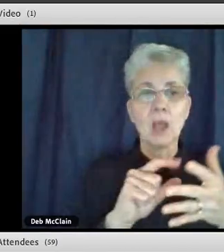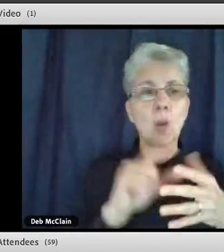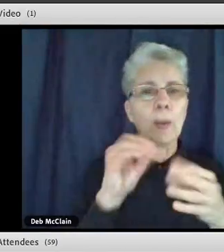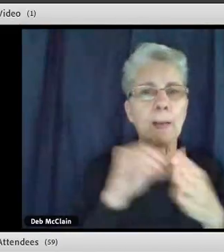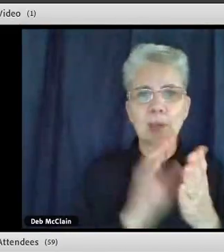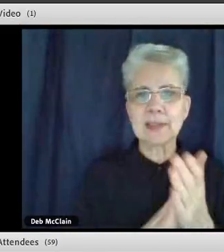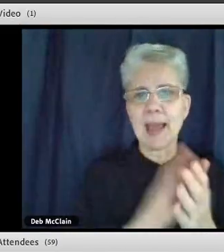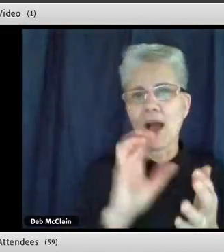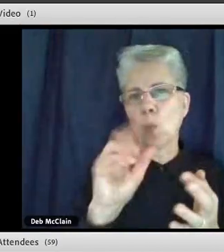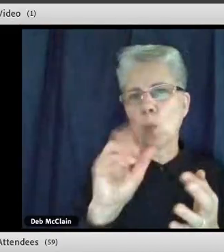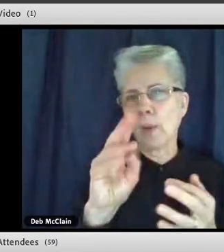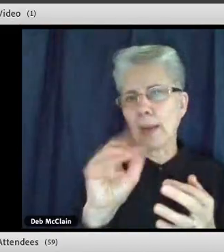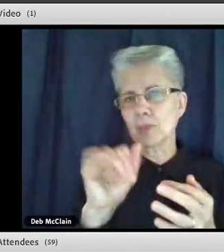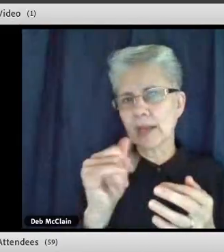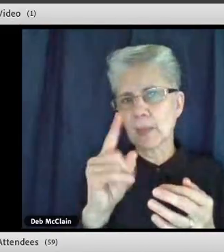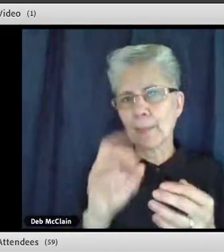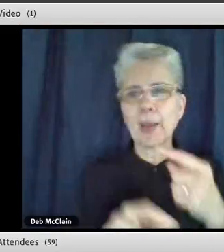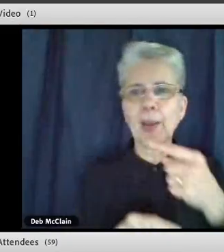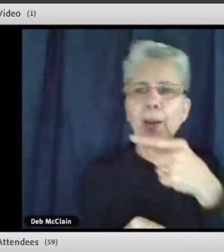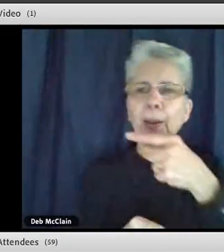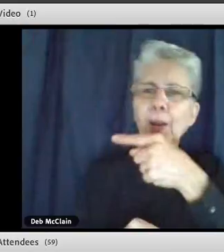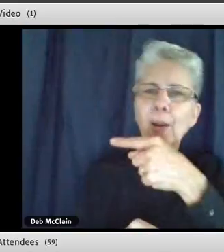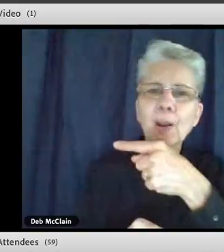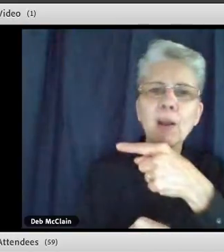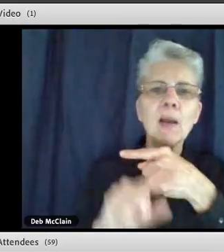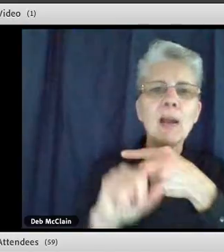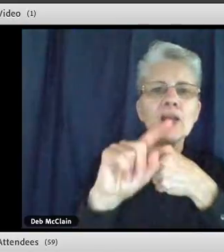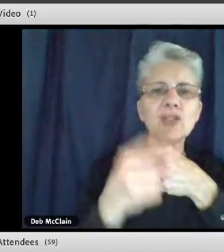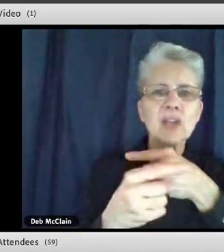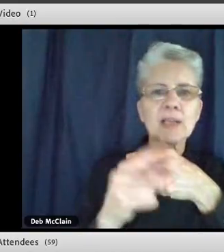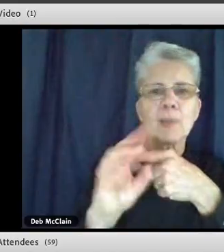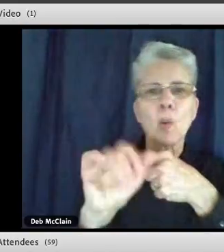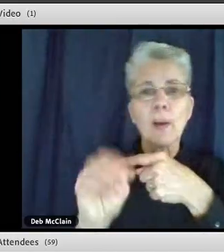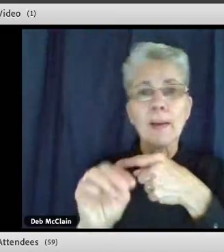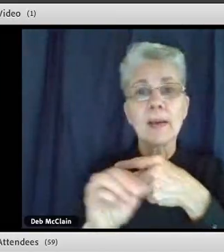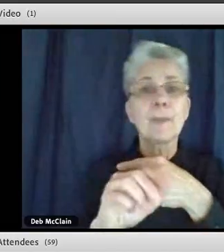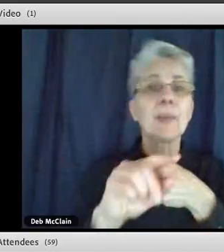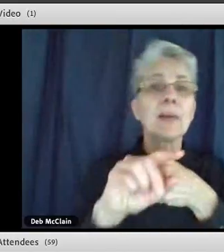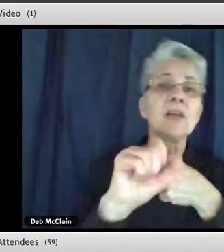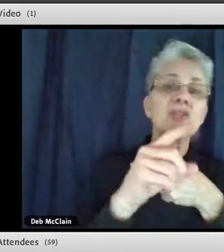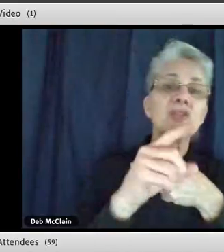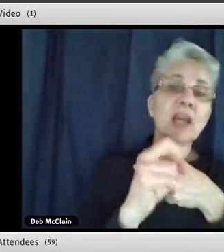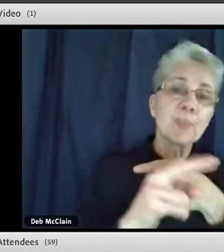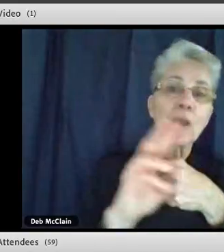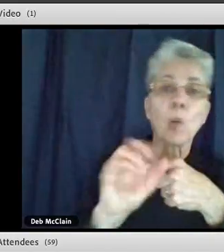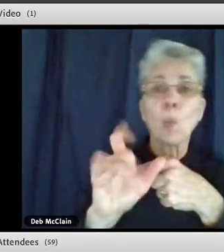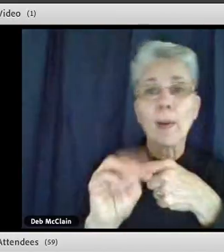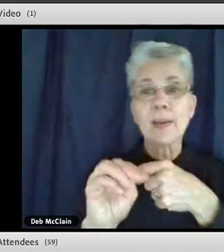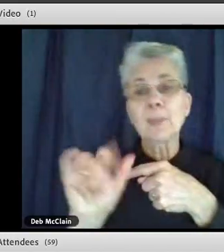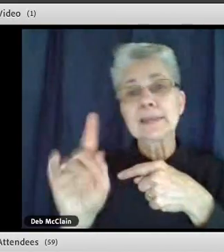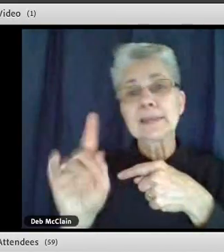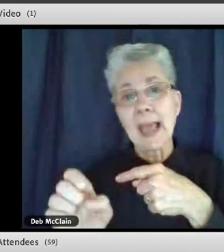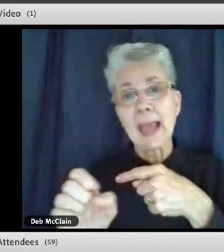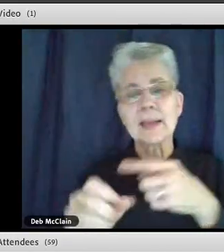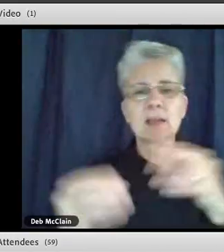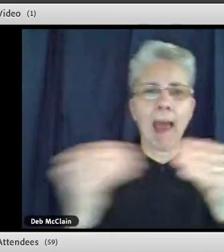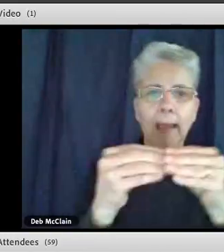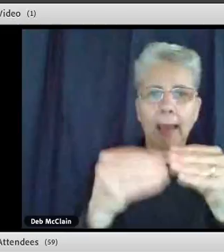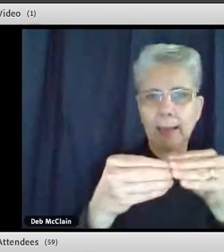put Shakespeare, William. We could put Shakespeare, William and his dates, his birth year and death year. We could add further information that he